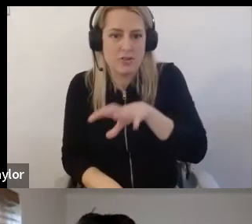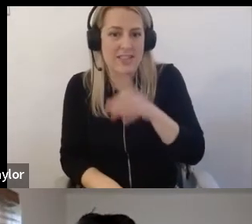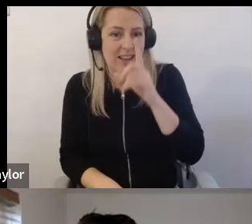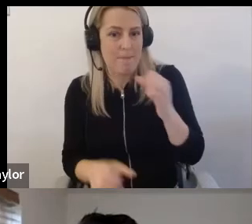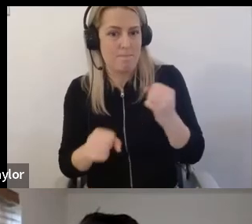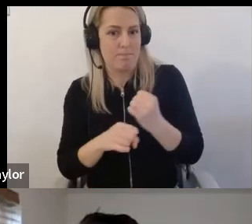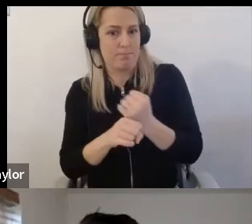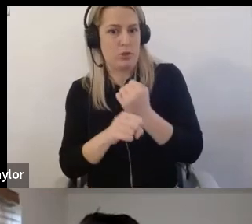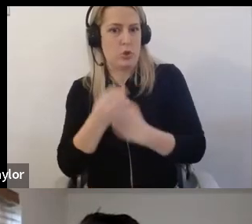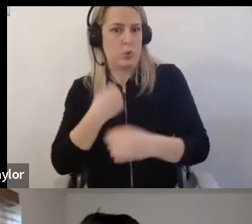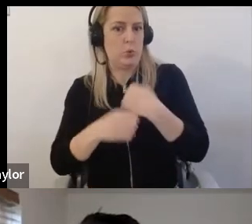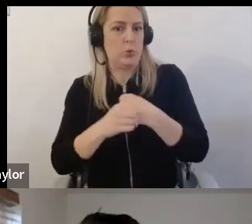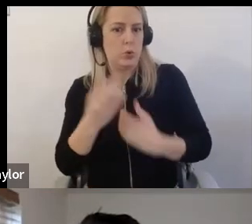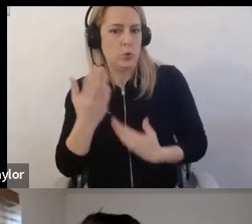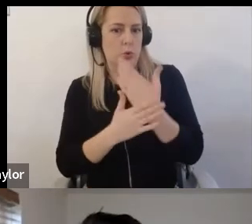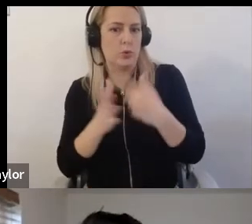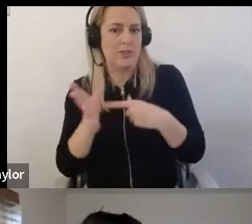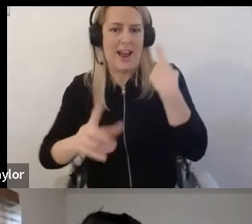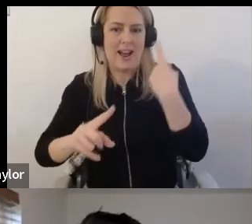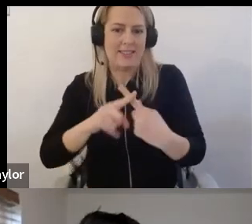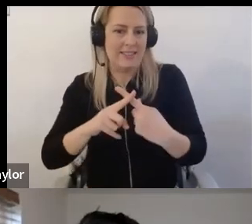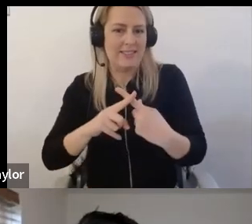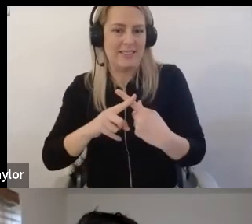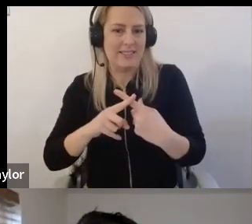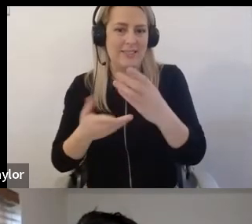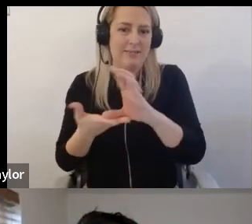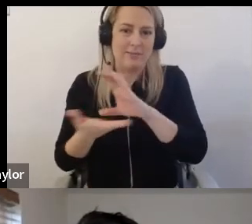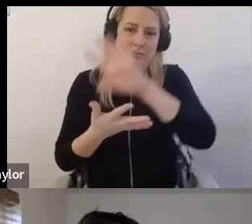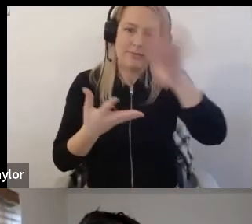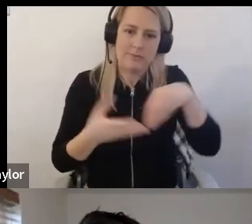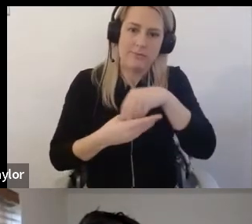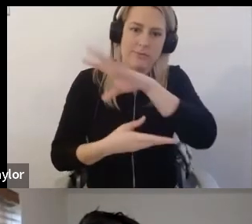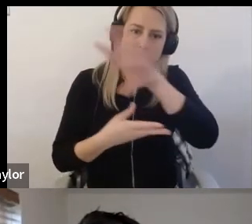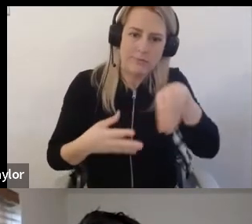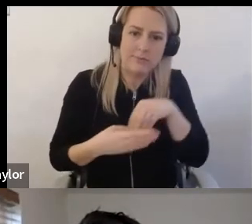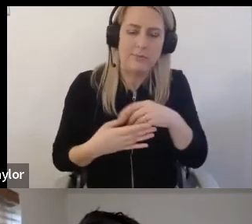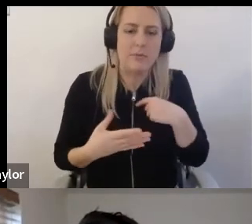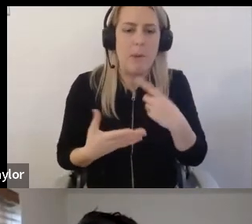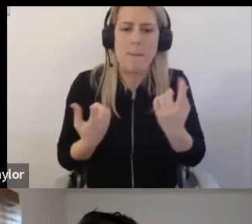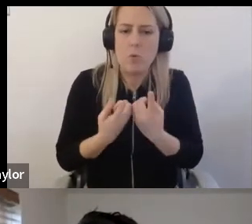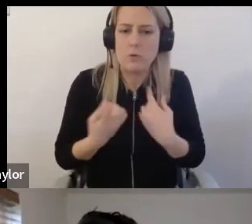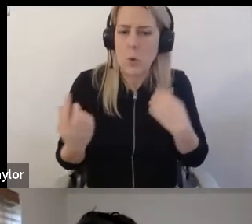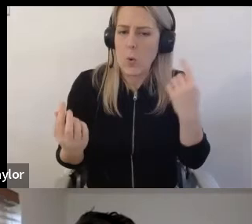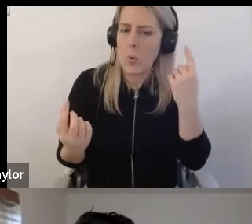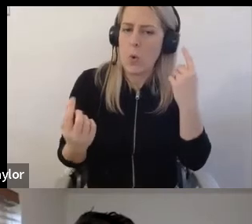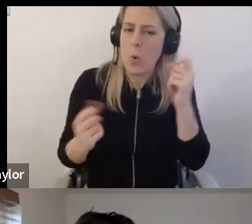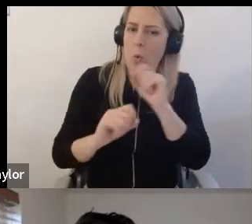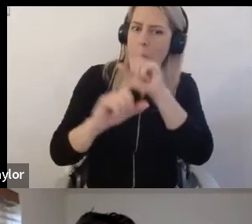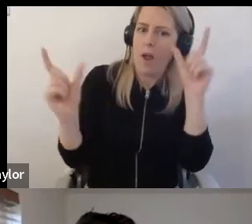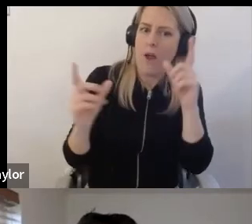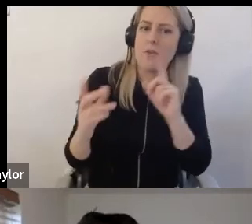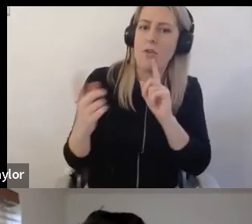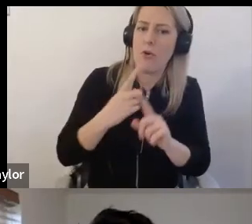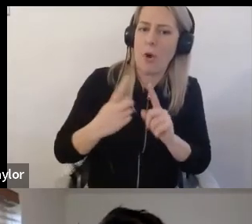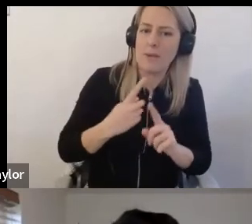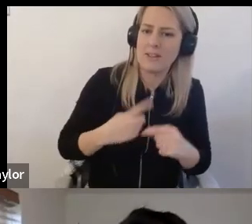very cognizant of all of the questions that are coming in and the comments that are coming in from attendees, which are also looking at, okay, that's great. If I was one of them